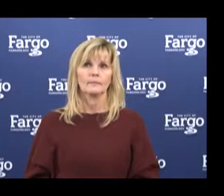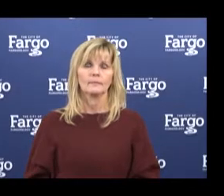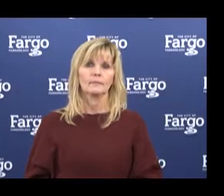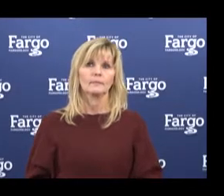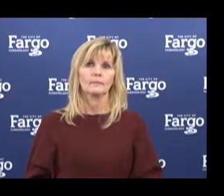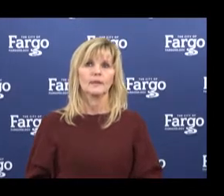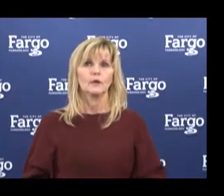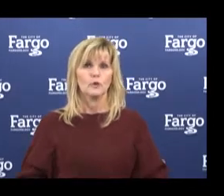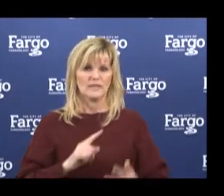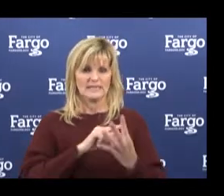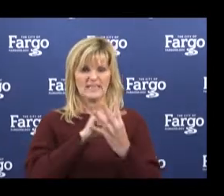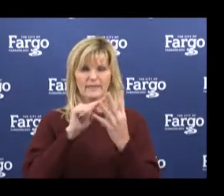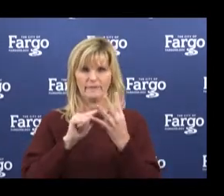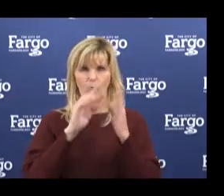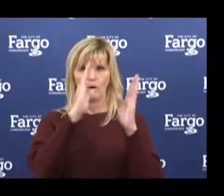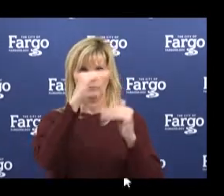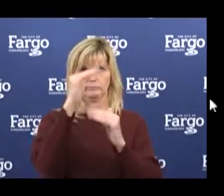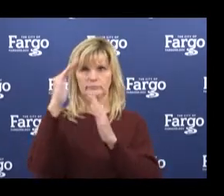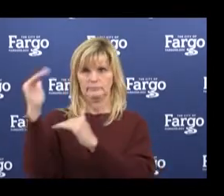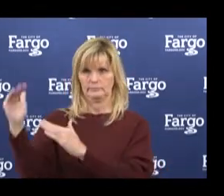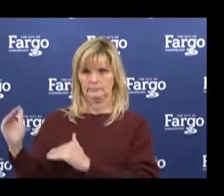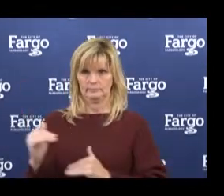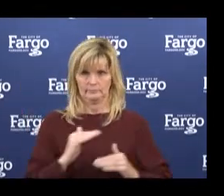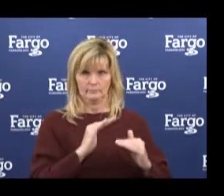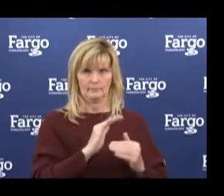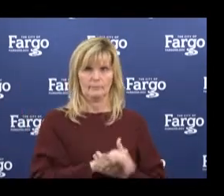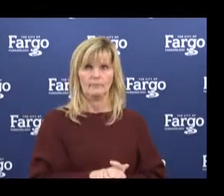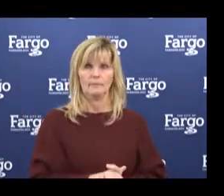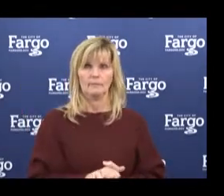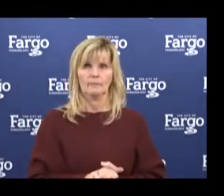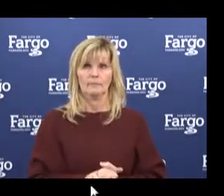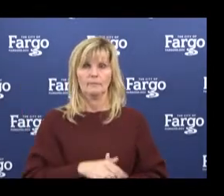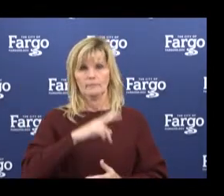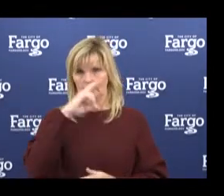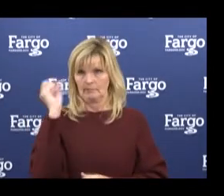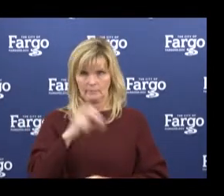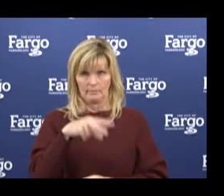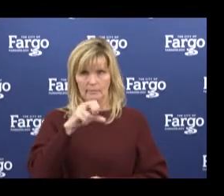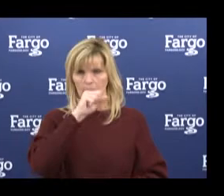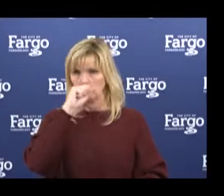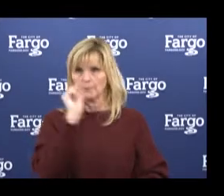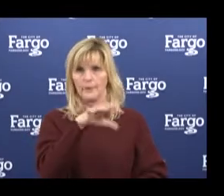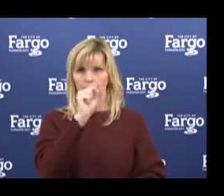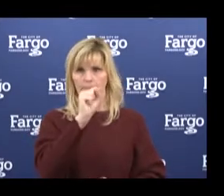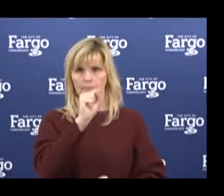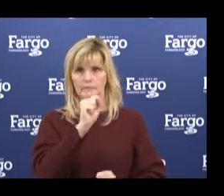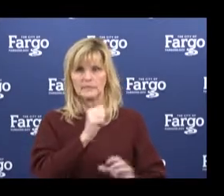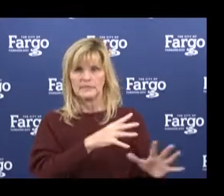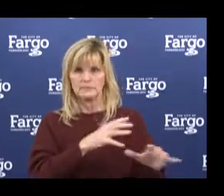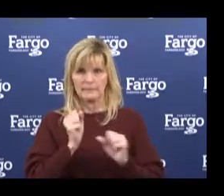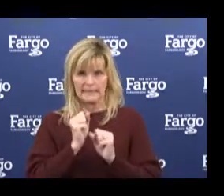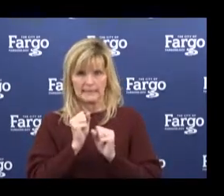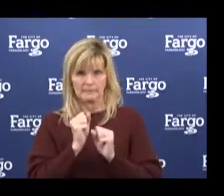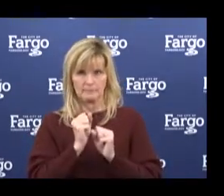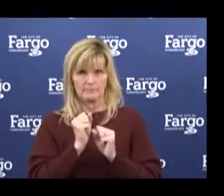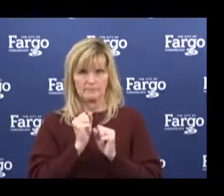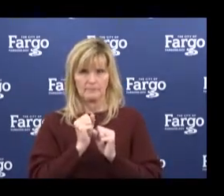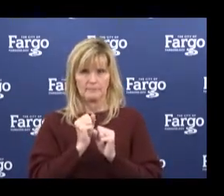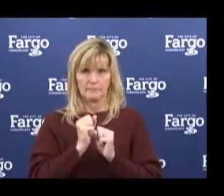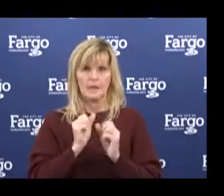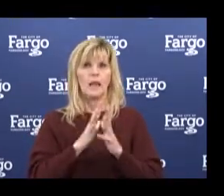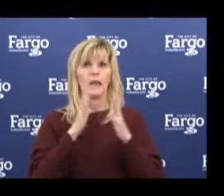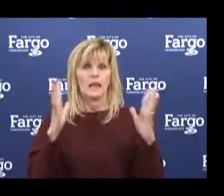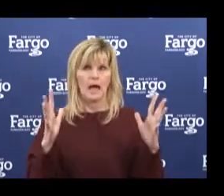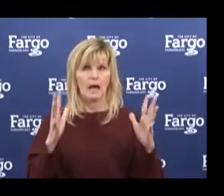here you can see this very, very graphically displayed because it puts out so many droplets at such speed. So the no mask, it emits large volume